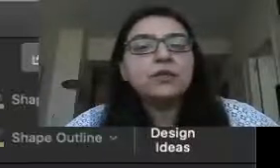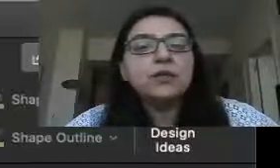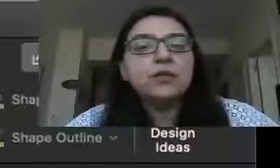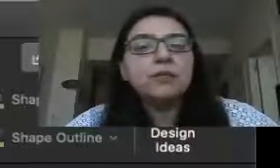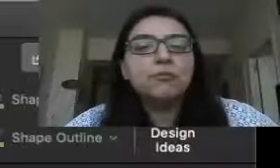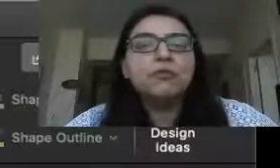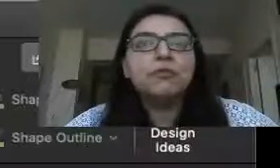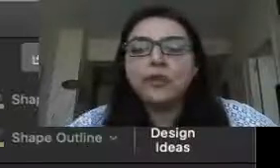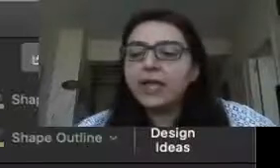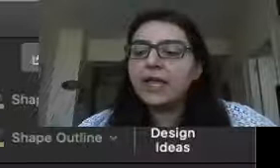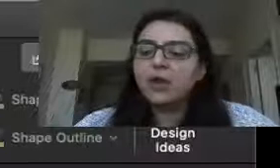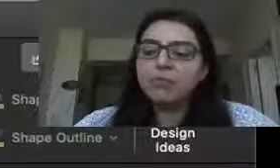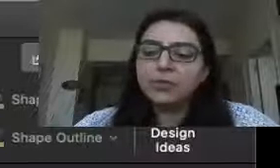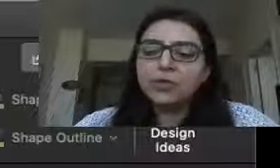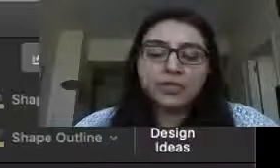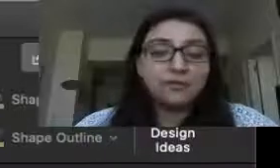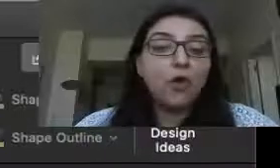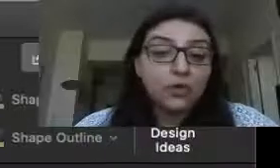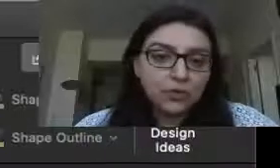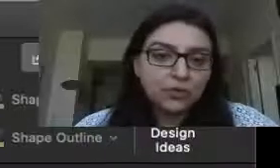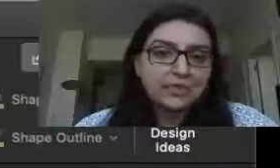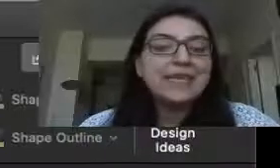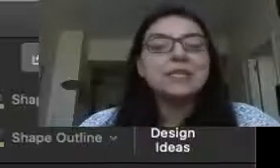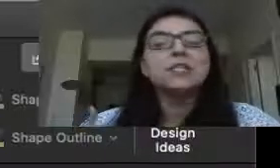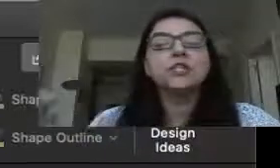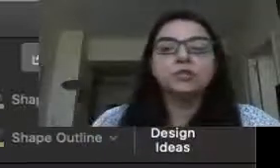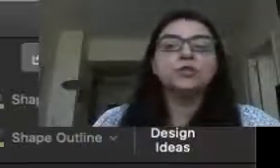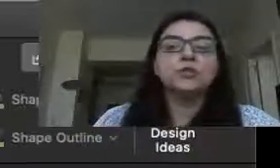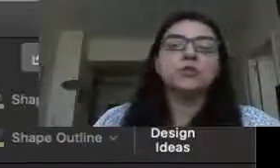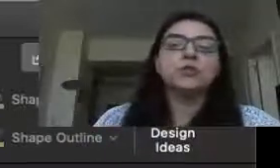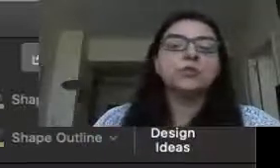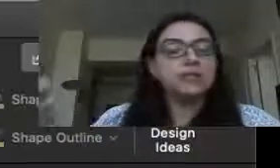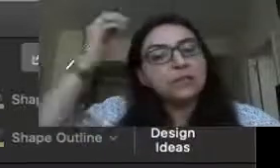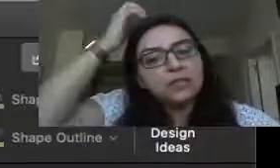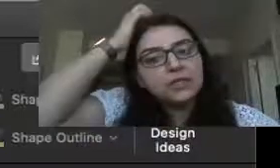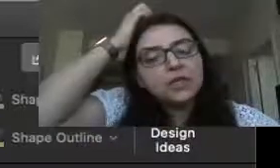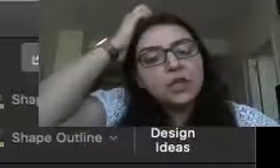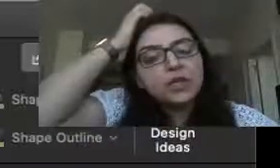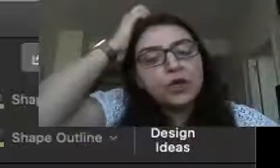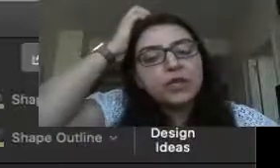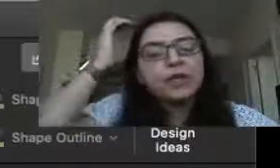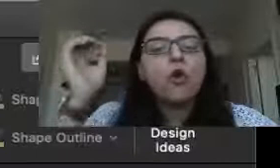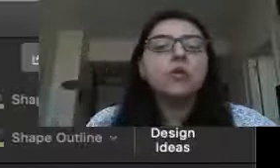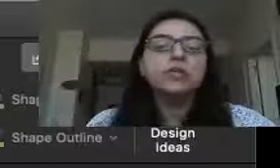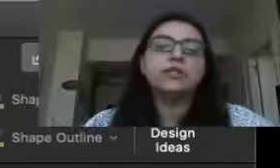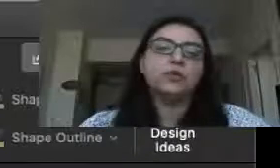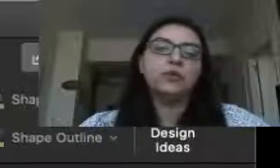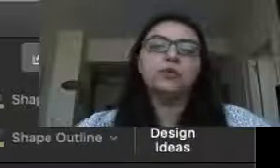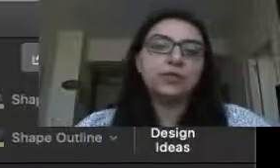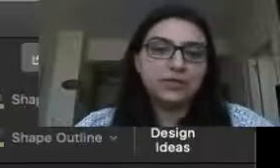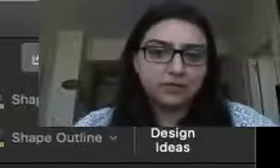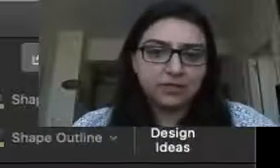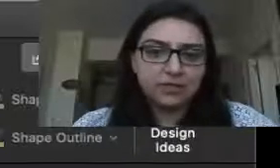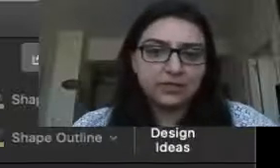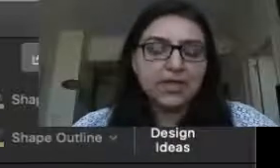to improve learning and opportunities for all students in addition to students with disabilities. It's not targeted only to students